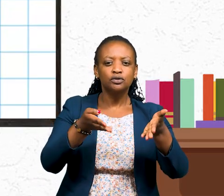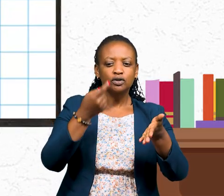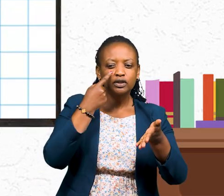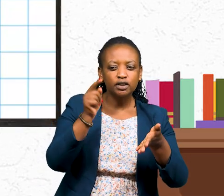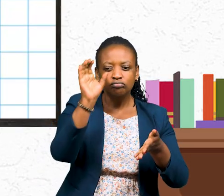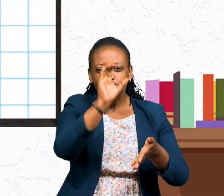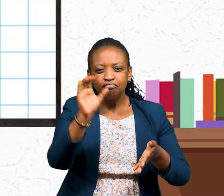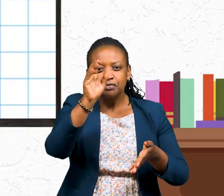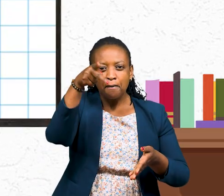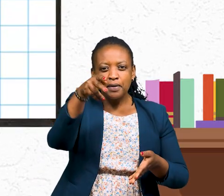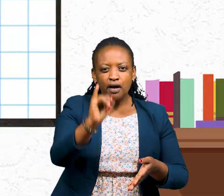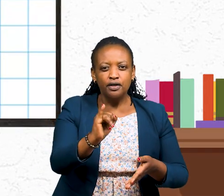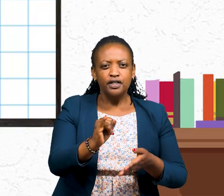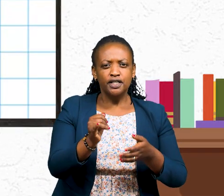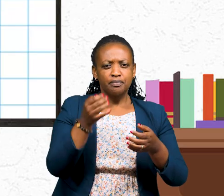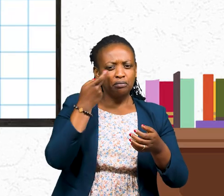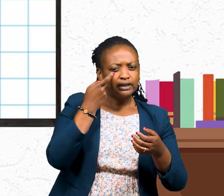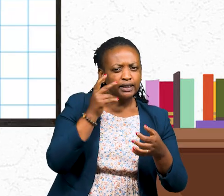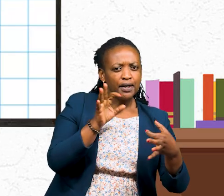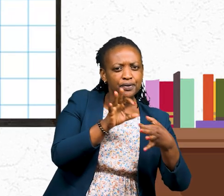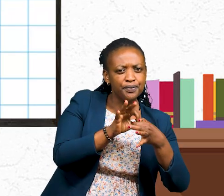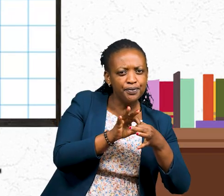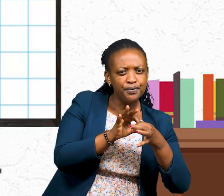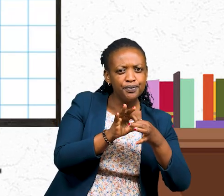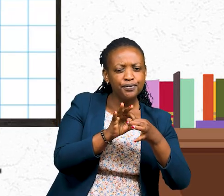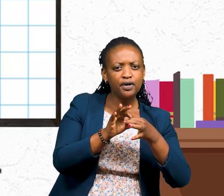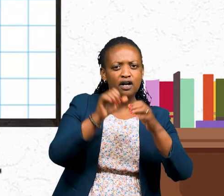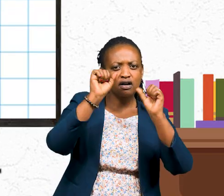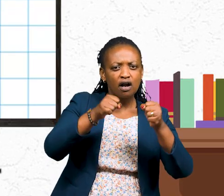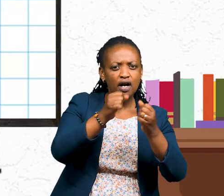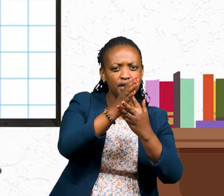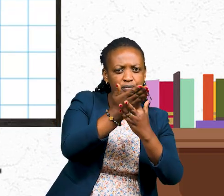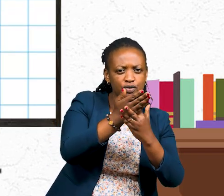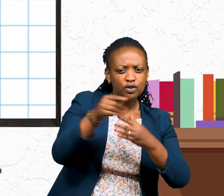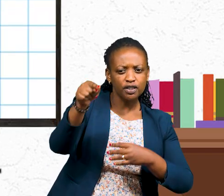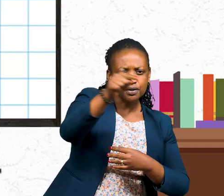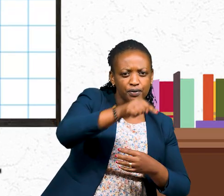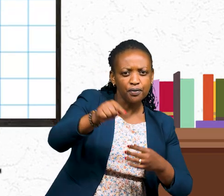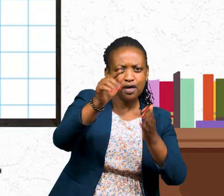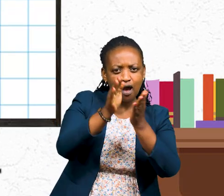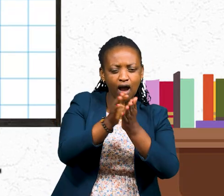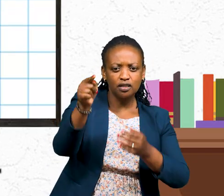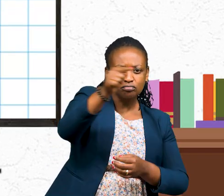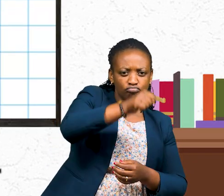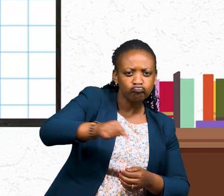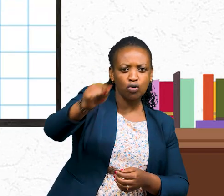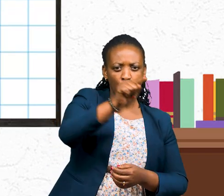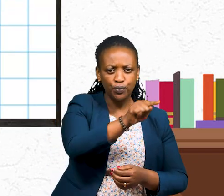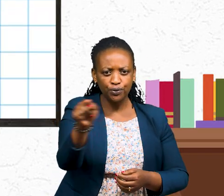we're investigating pi, and pi is a relationship. So our relationship is going to be between circumference and